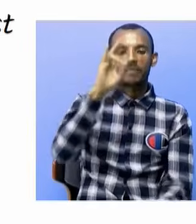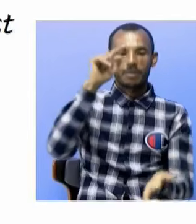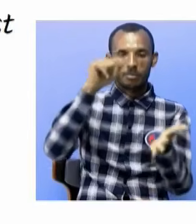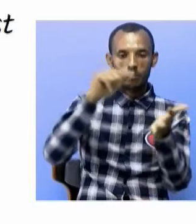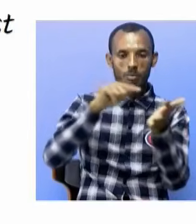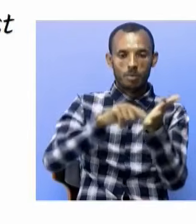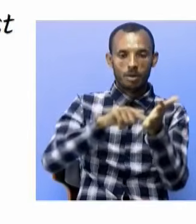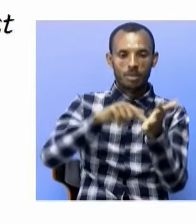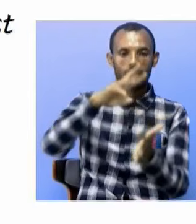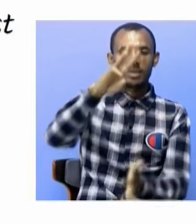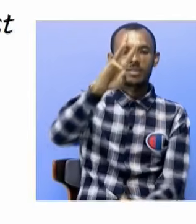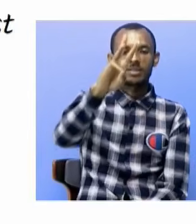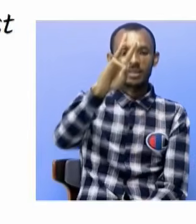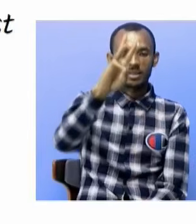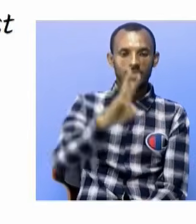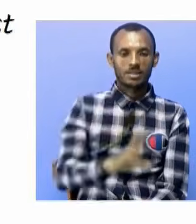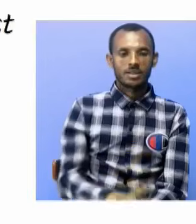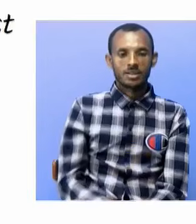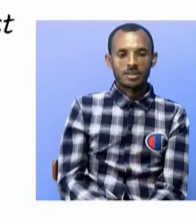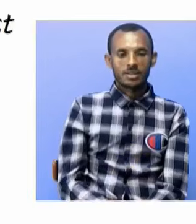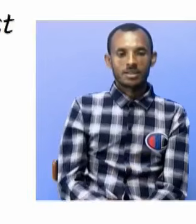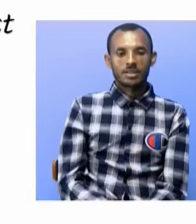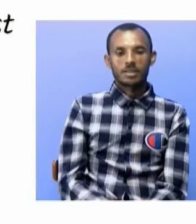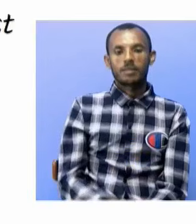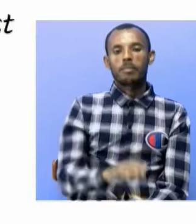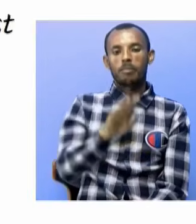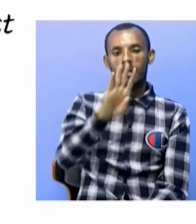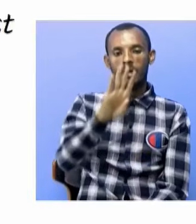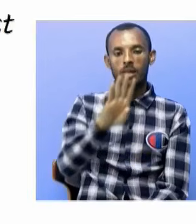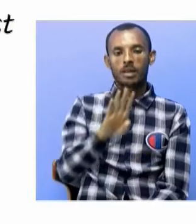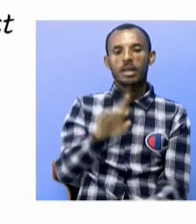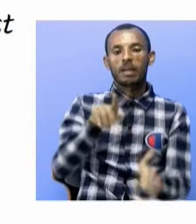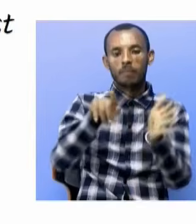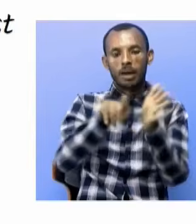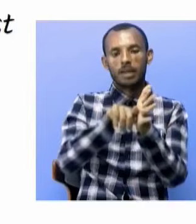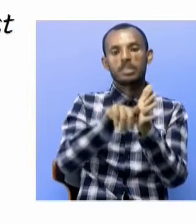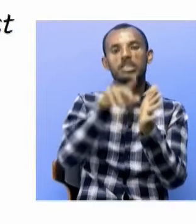7.6. Take the second one, minus